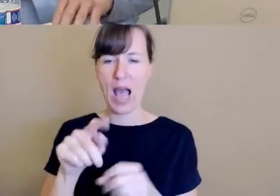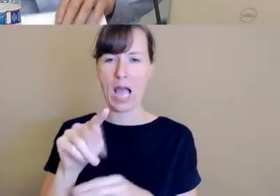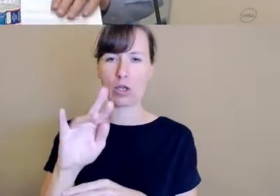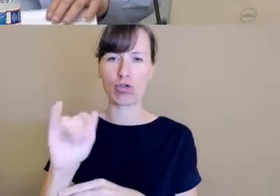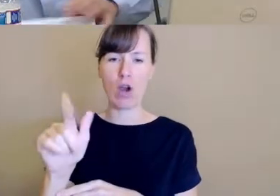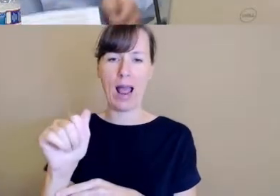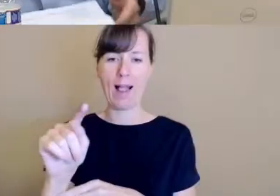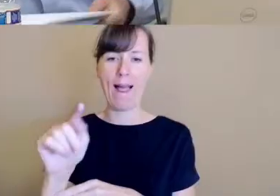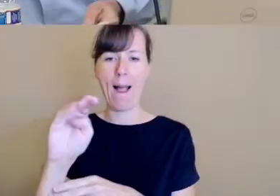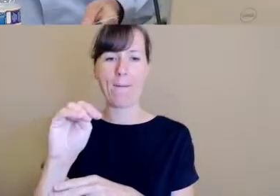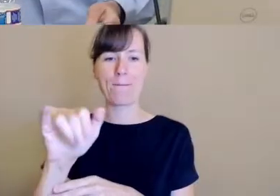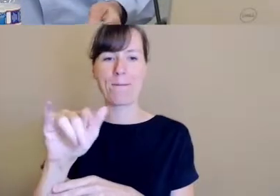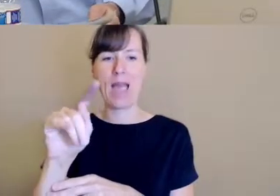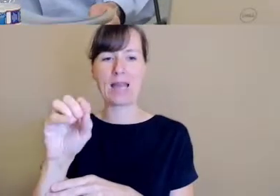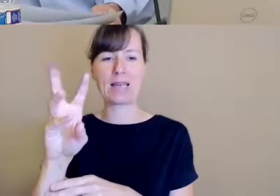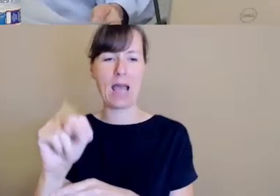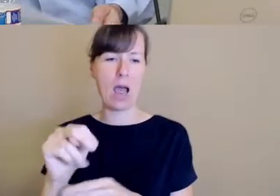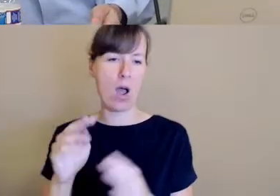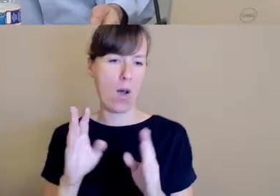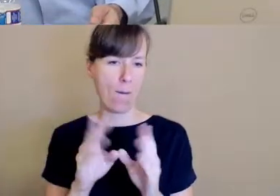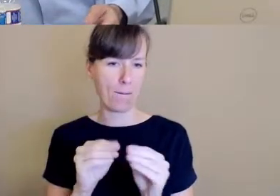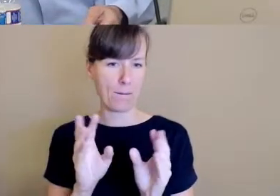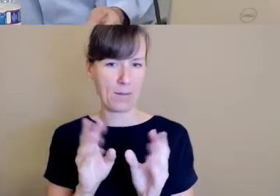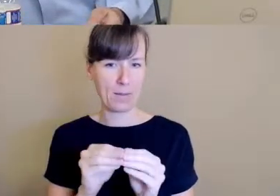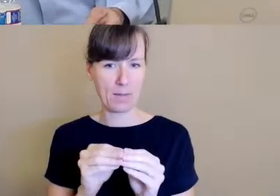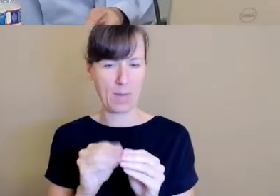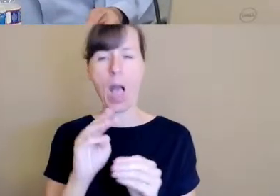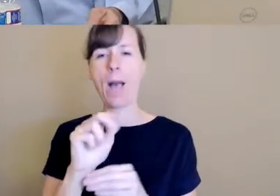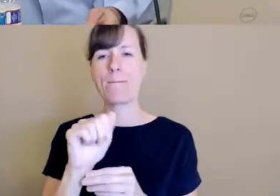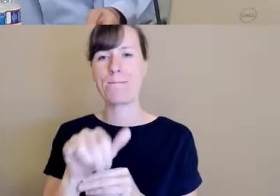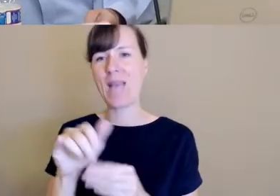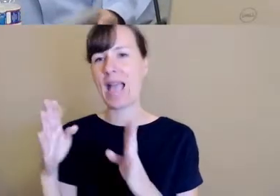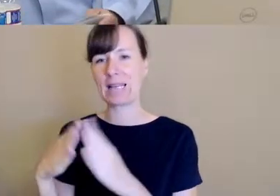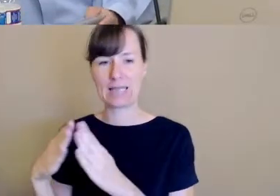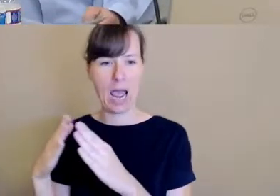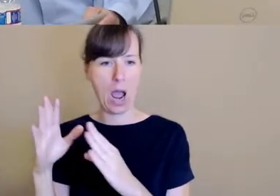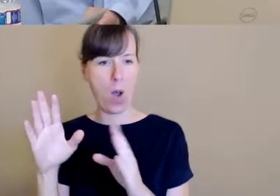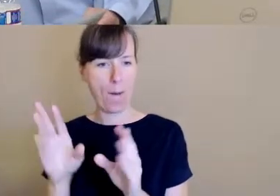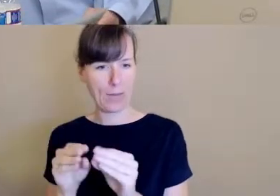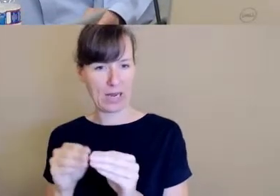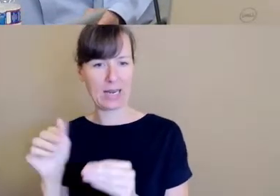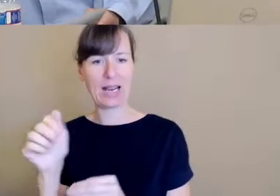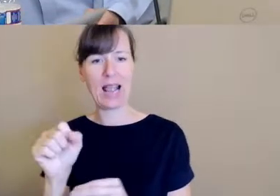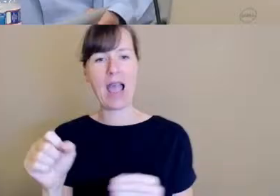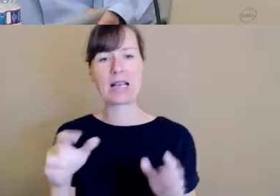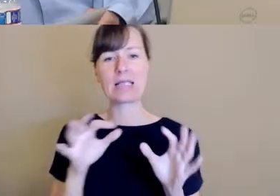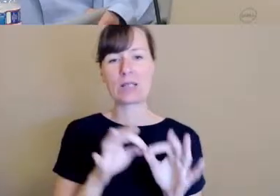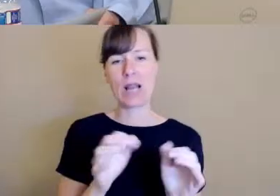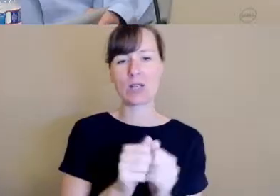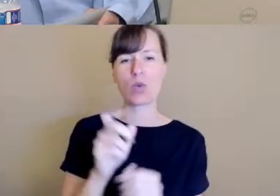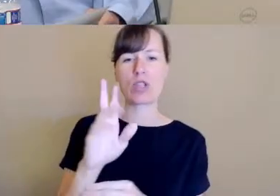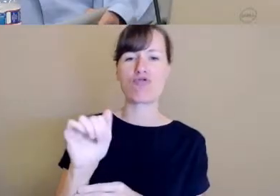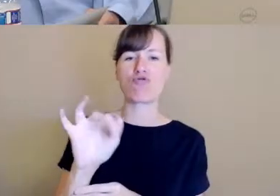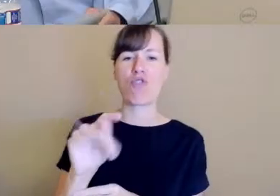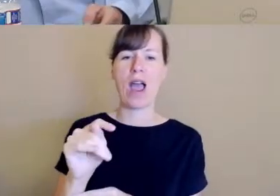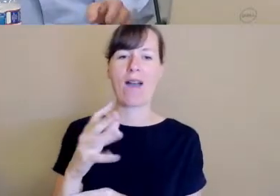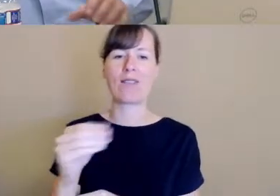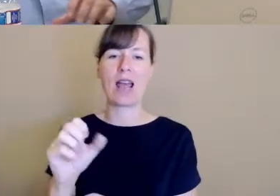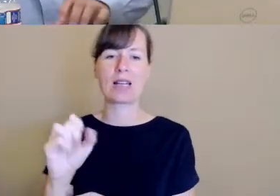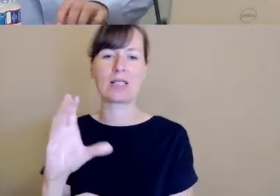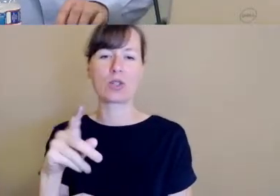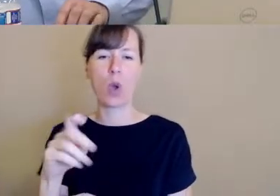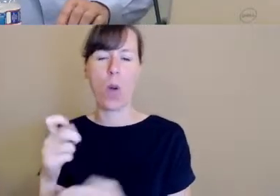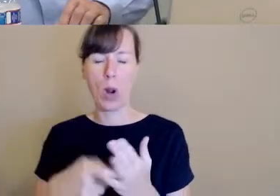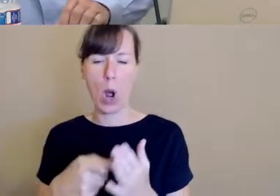been condemned, so those that were assigned to voters at Judith P. Hoyer have been assigned to